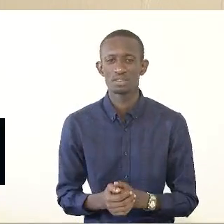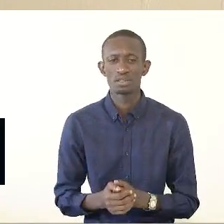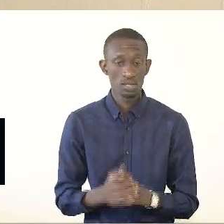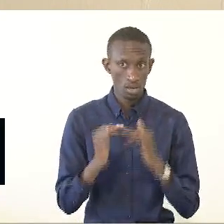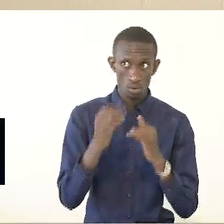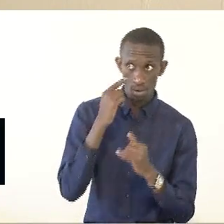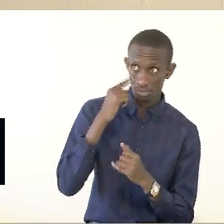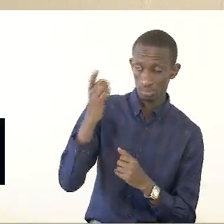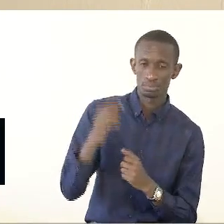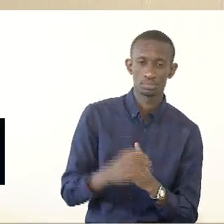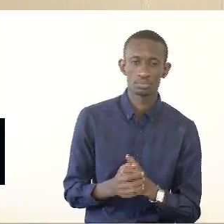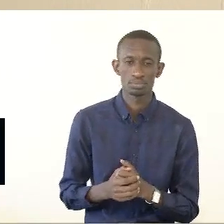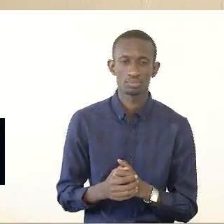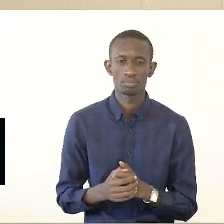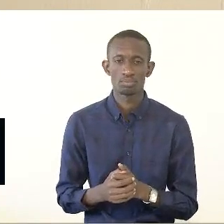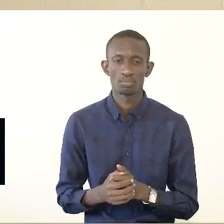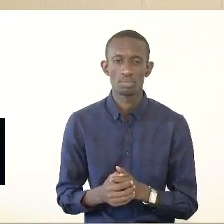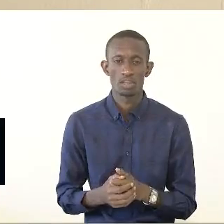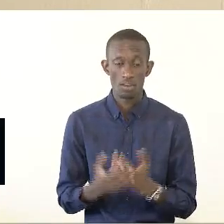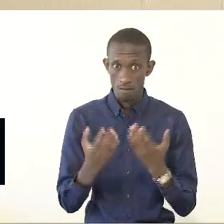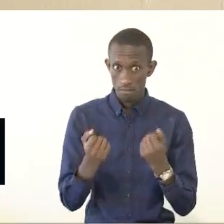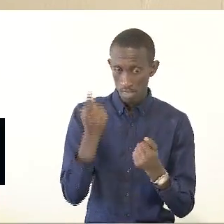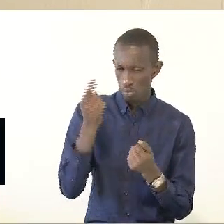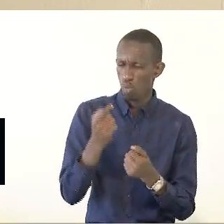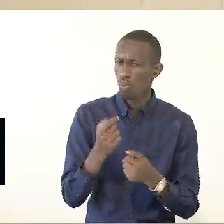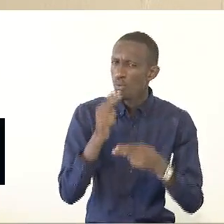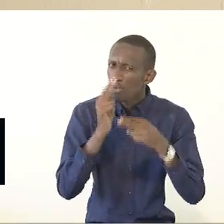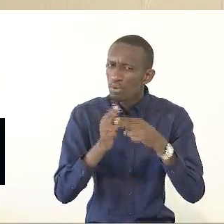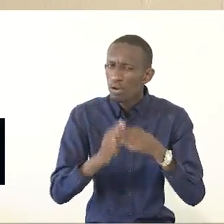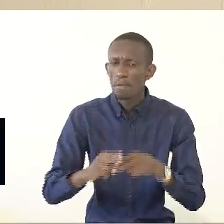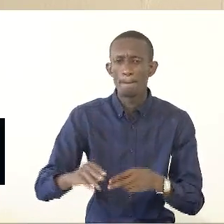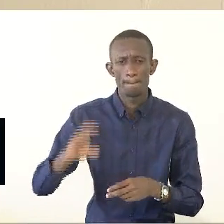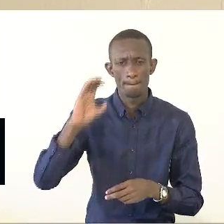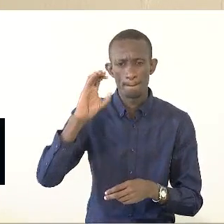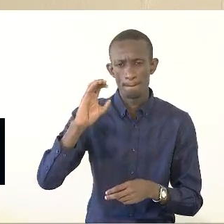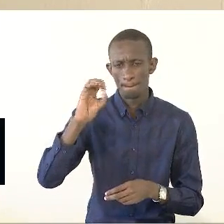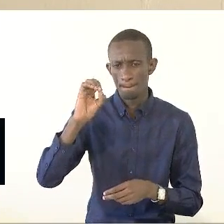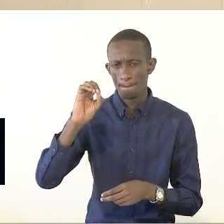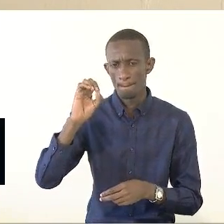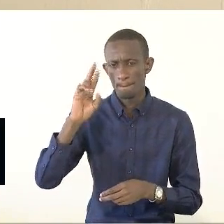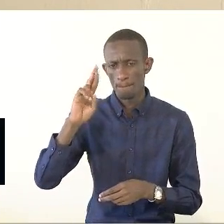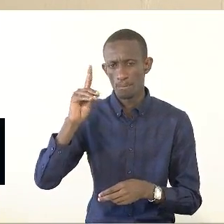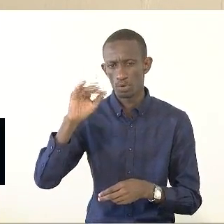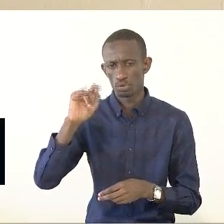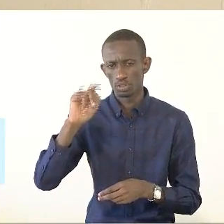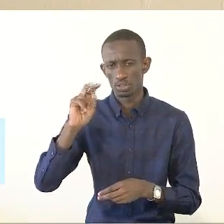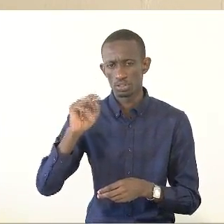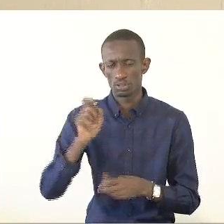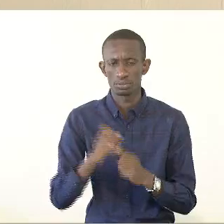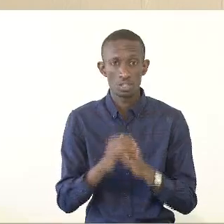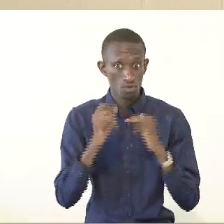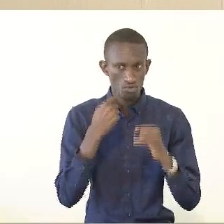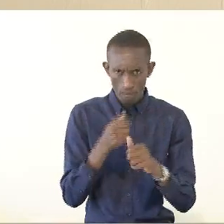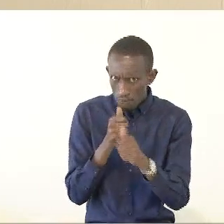can see, you have now what you call the coordinates. Look at this. When you form the